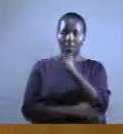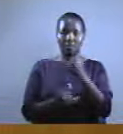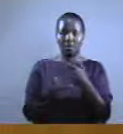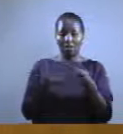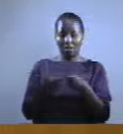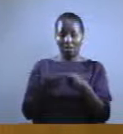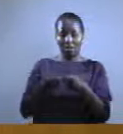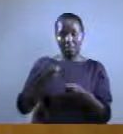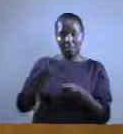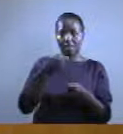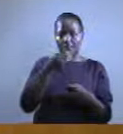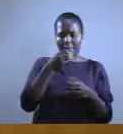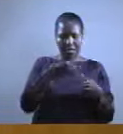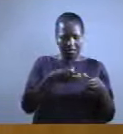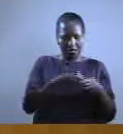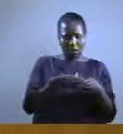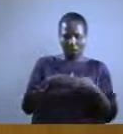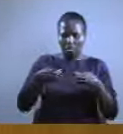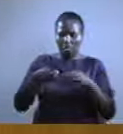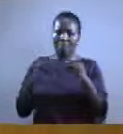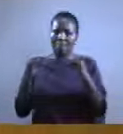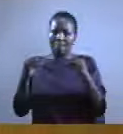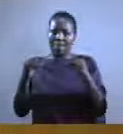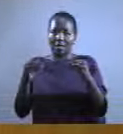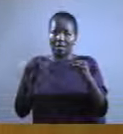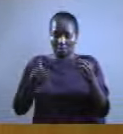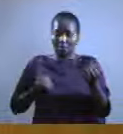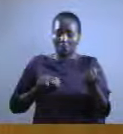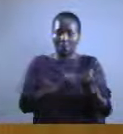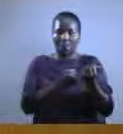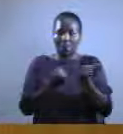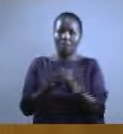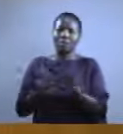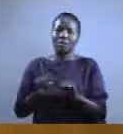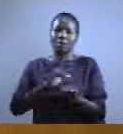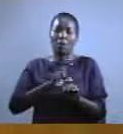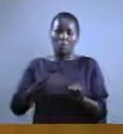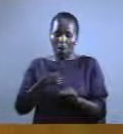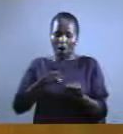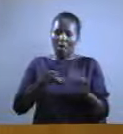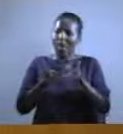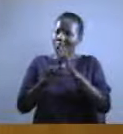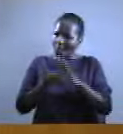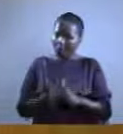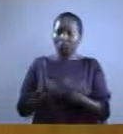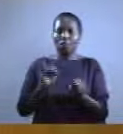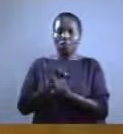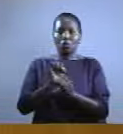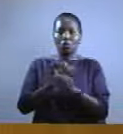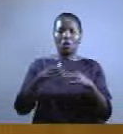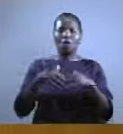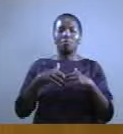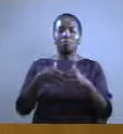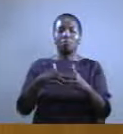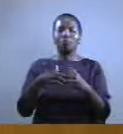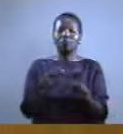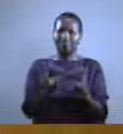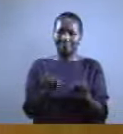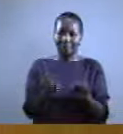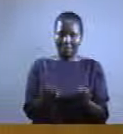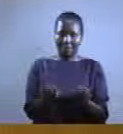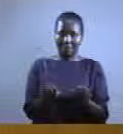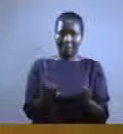can help small and medium-sized businesses most because they are engines of employment growth and the design